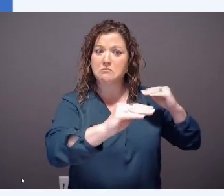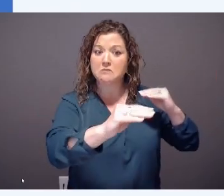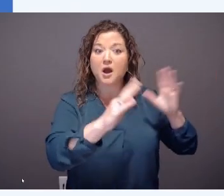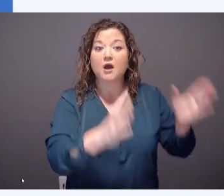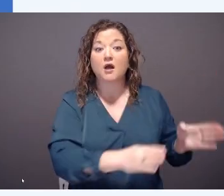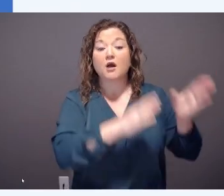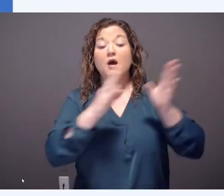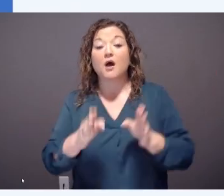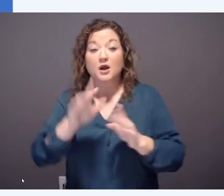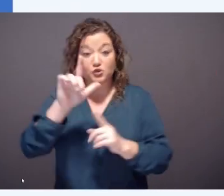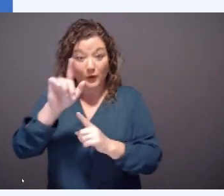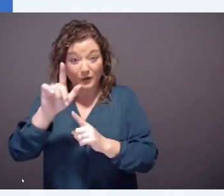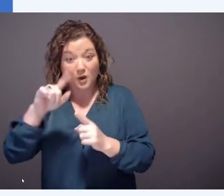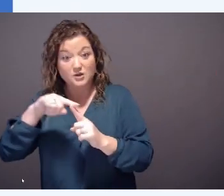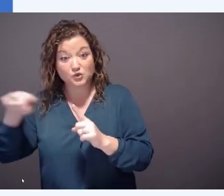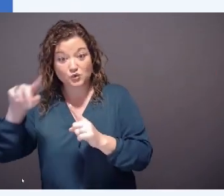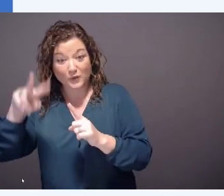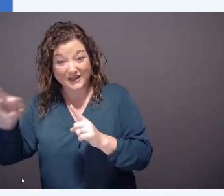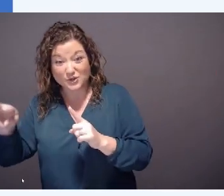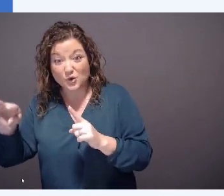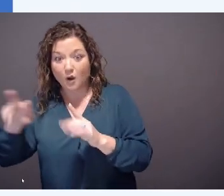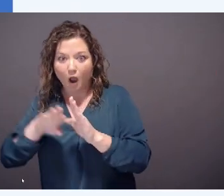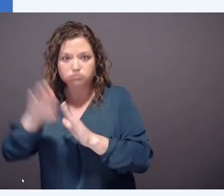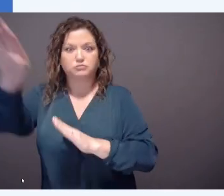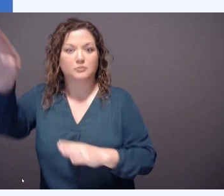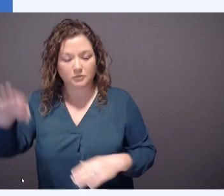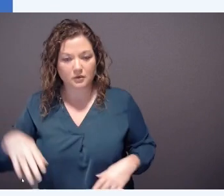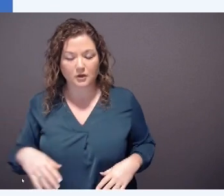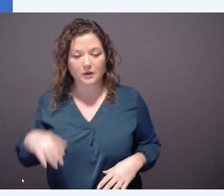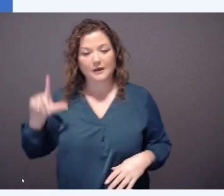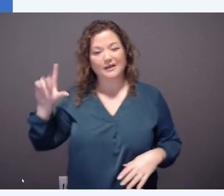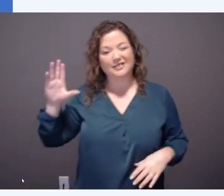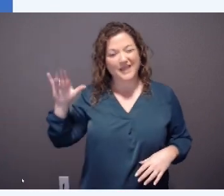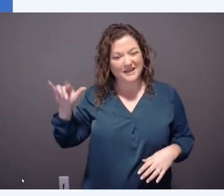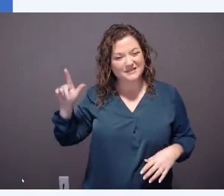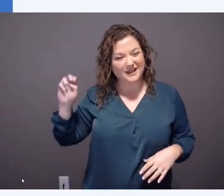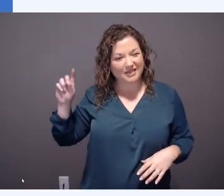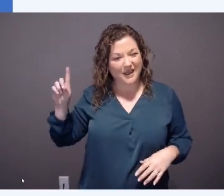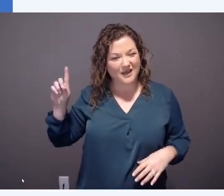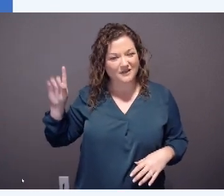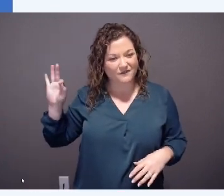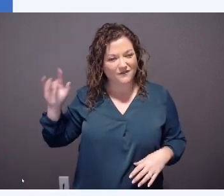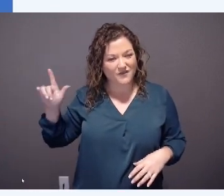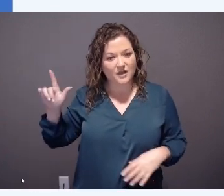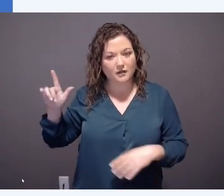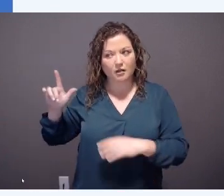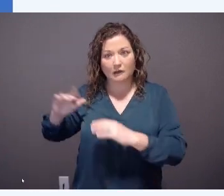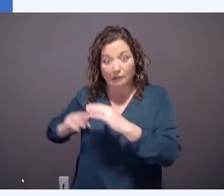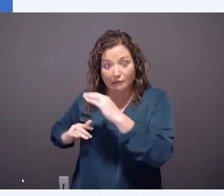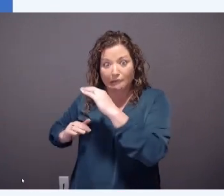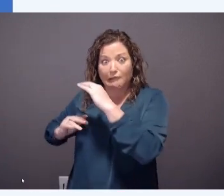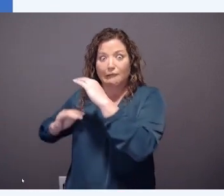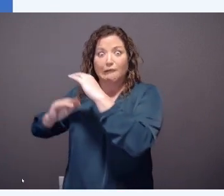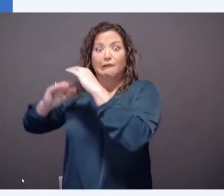2021 to 2022 as Lacey Lakeview Landfill started to reach capacity. And then they went through a permit modification to expand